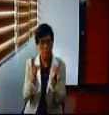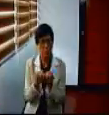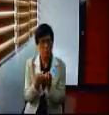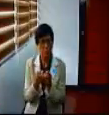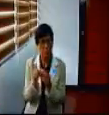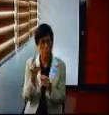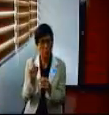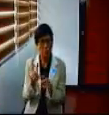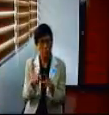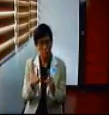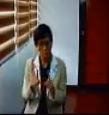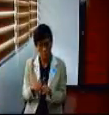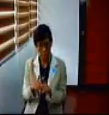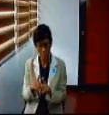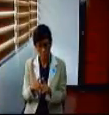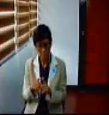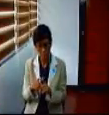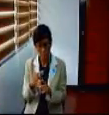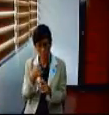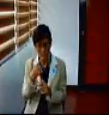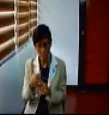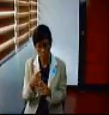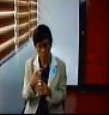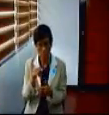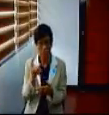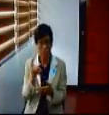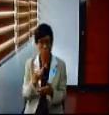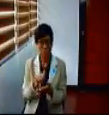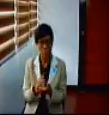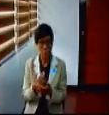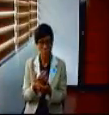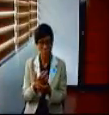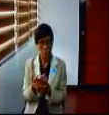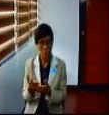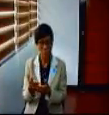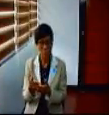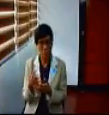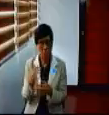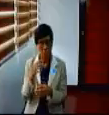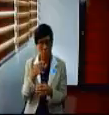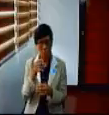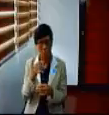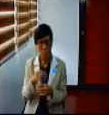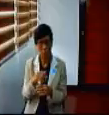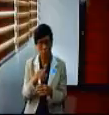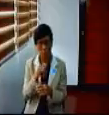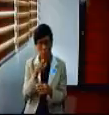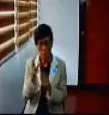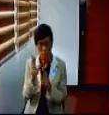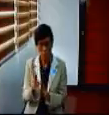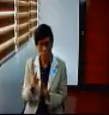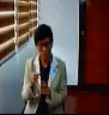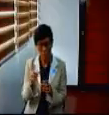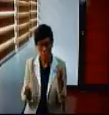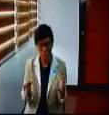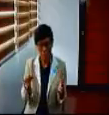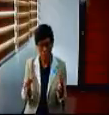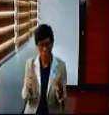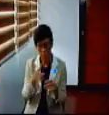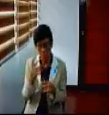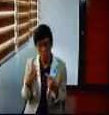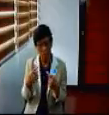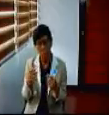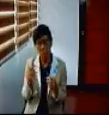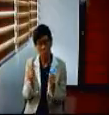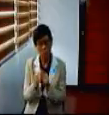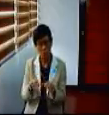also not be claims that claimants should not face denial of justice in the host state because there is no access